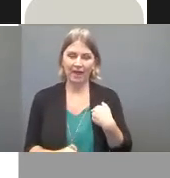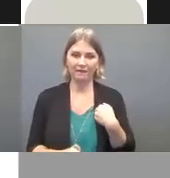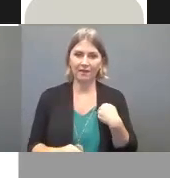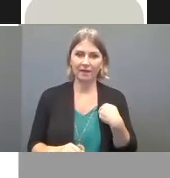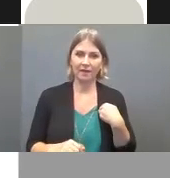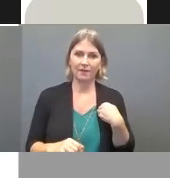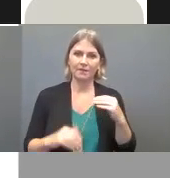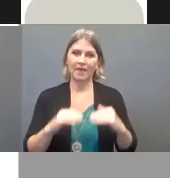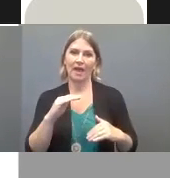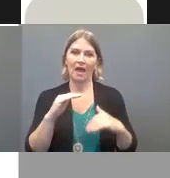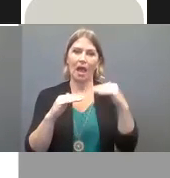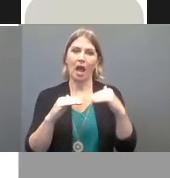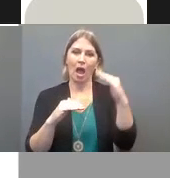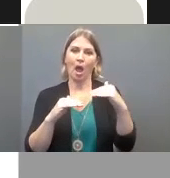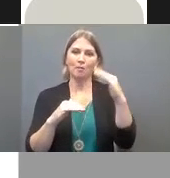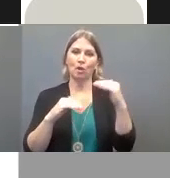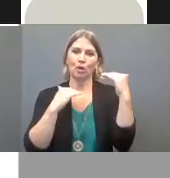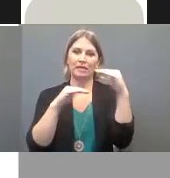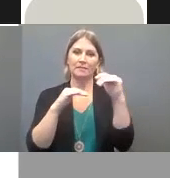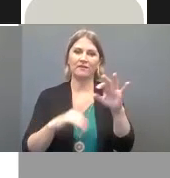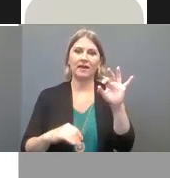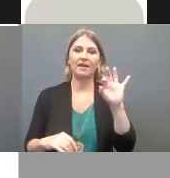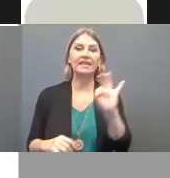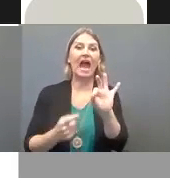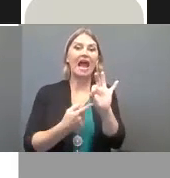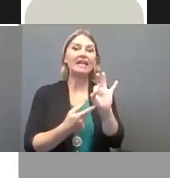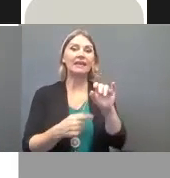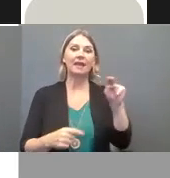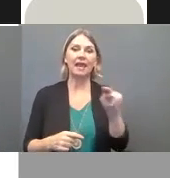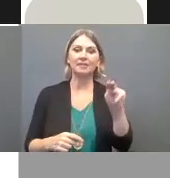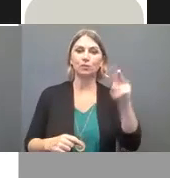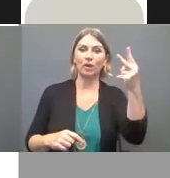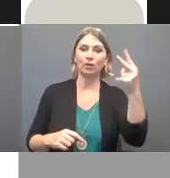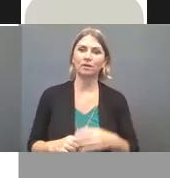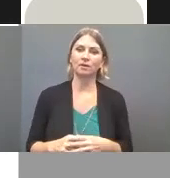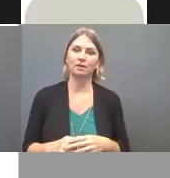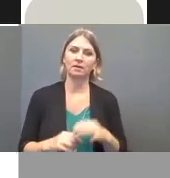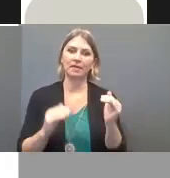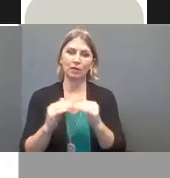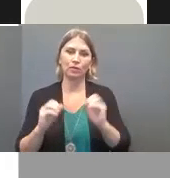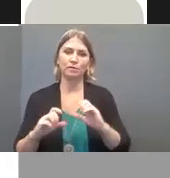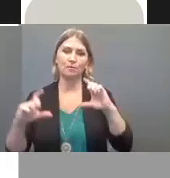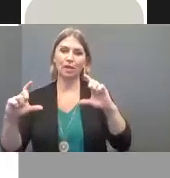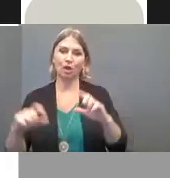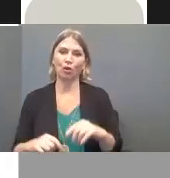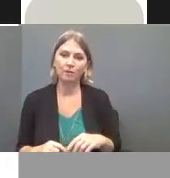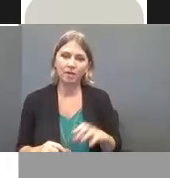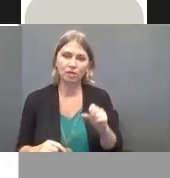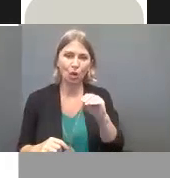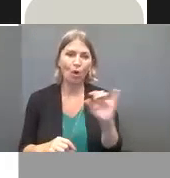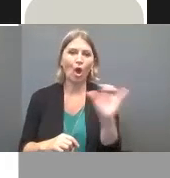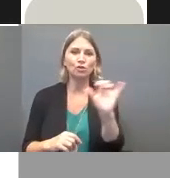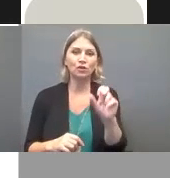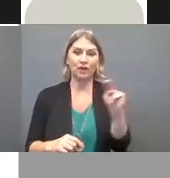limit of 9n squared. That basically means that our function is big O of n squared. We can also say that for an n value